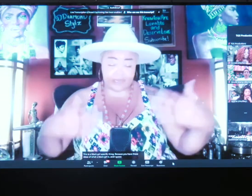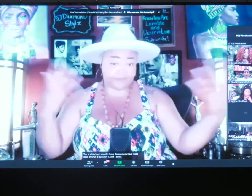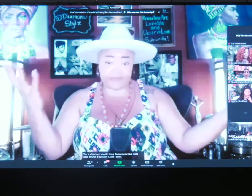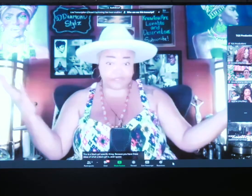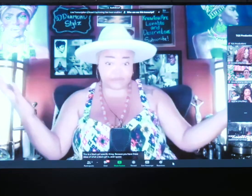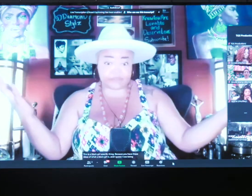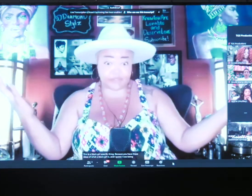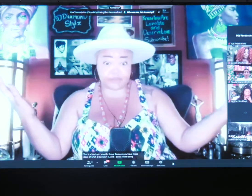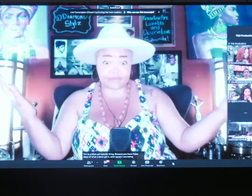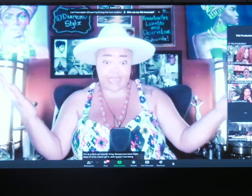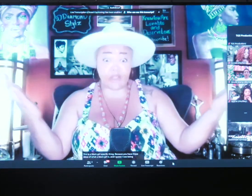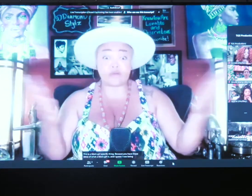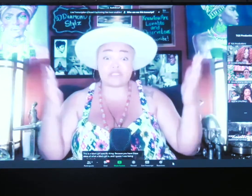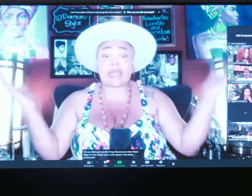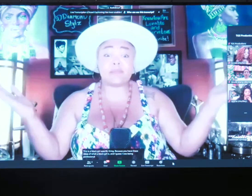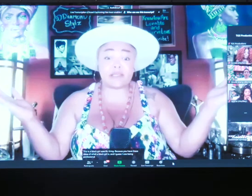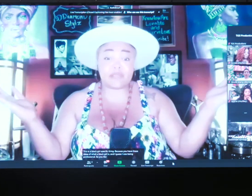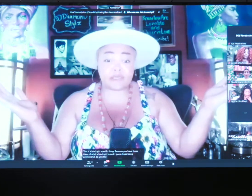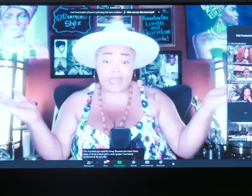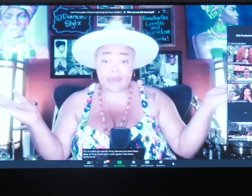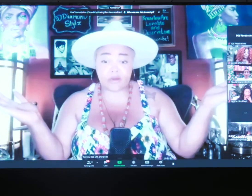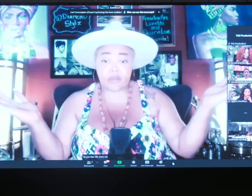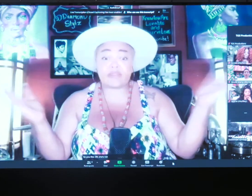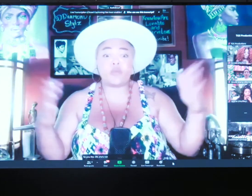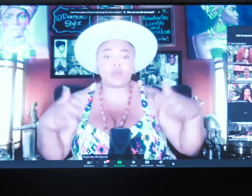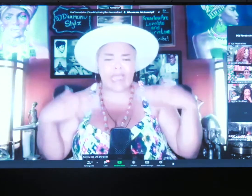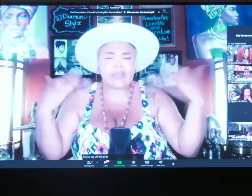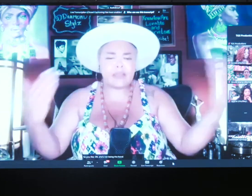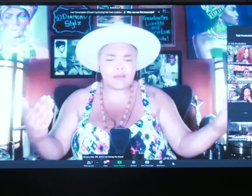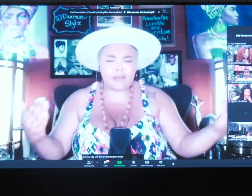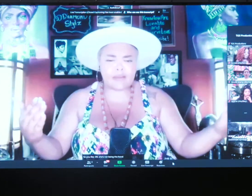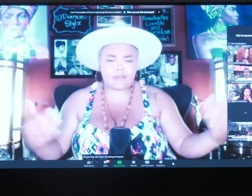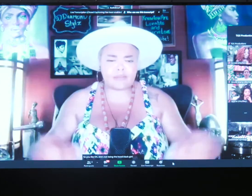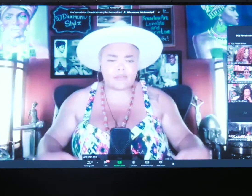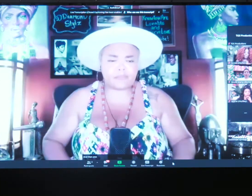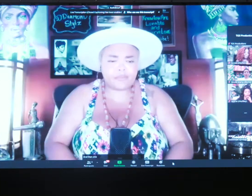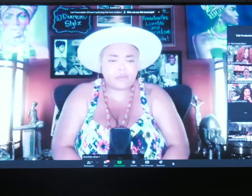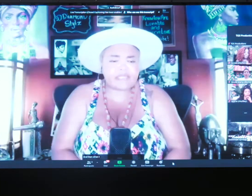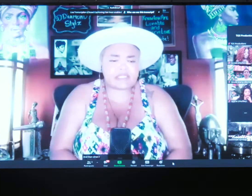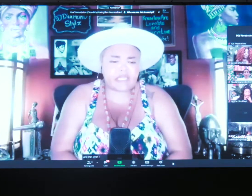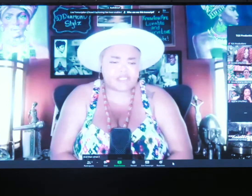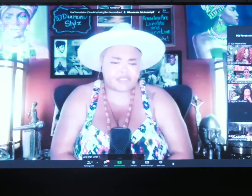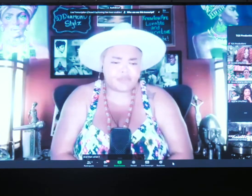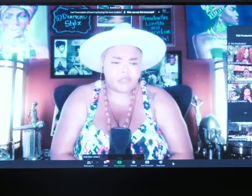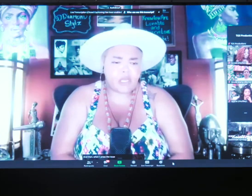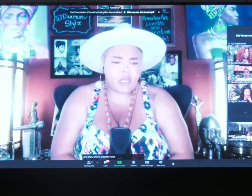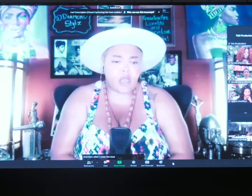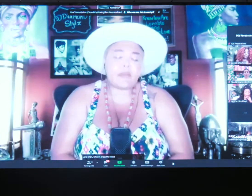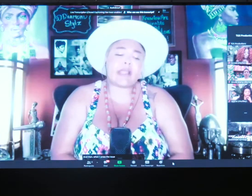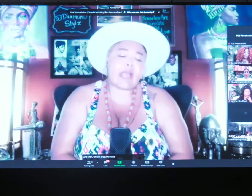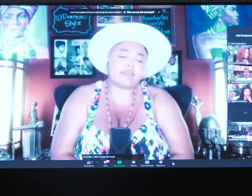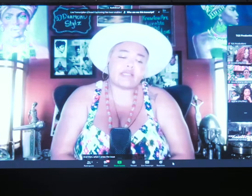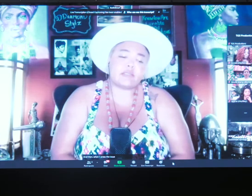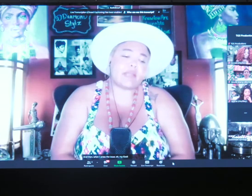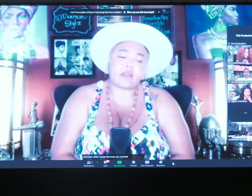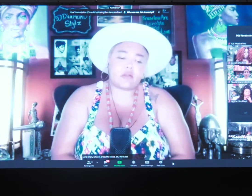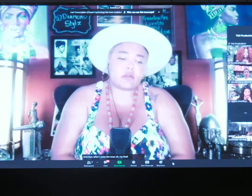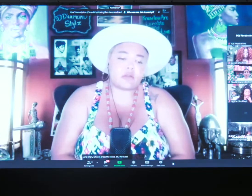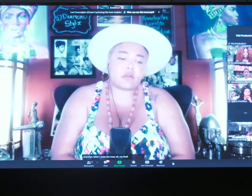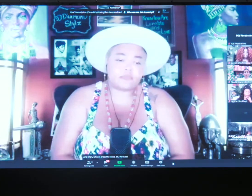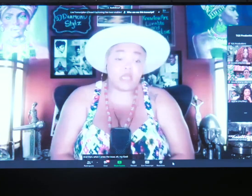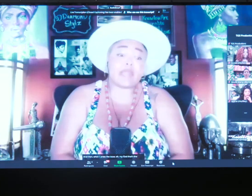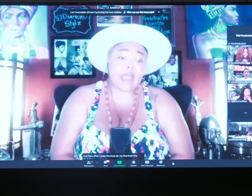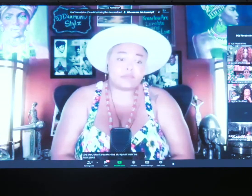being professional. So you like, oh, she's not being the hood Black girl. And then when I press the issue, oh my God, that's the Black